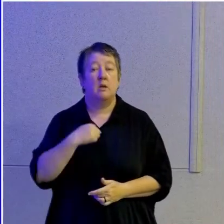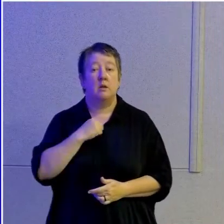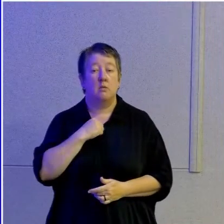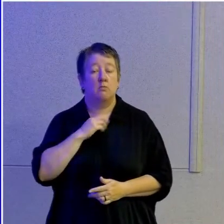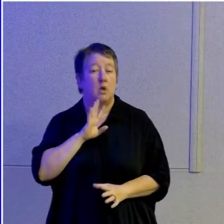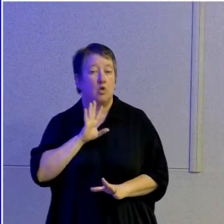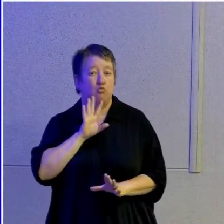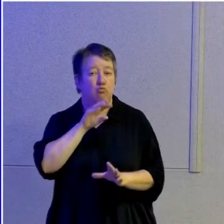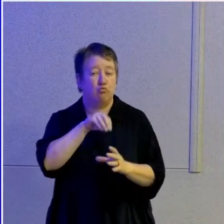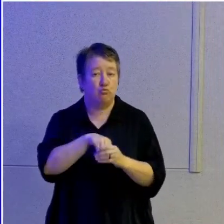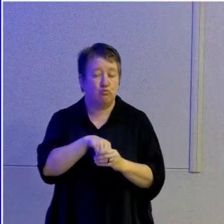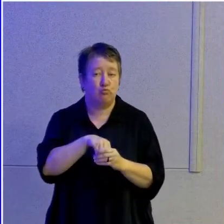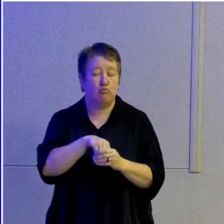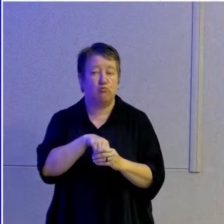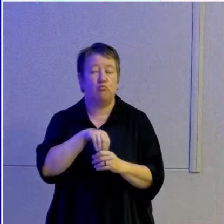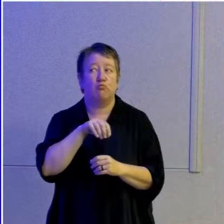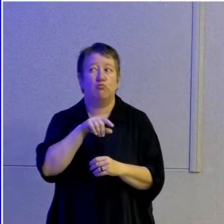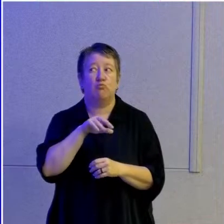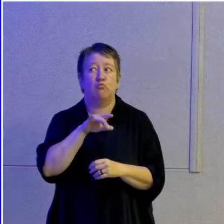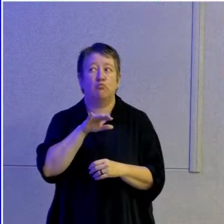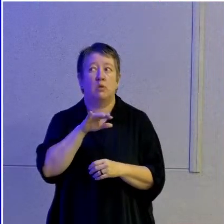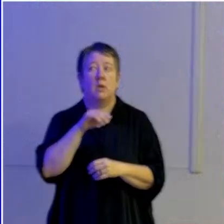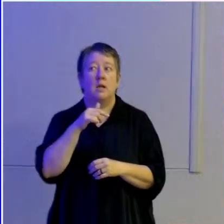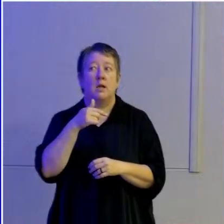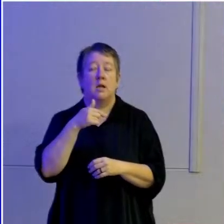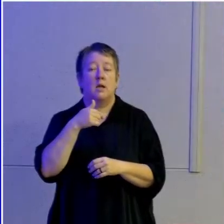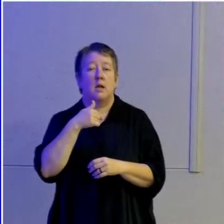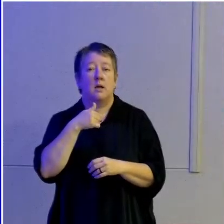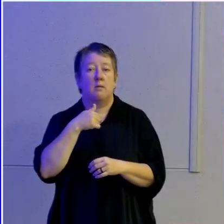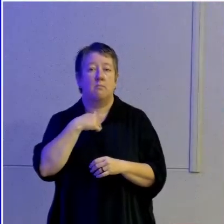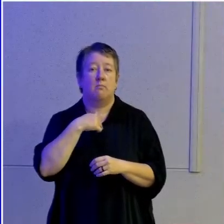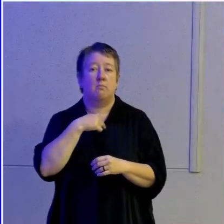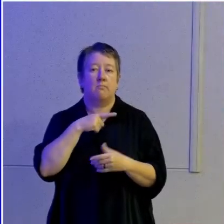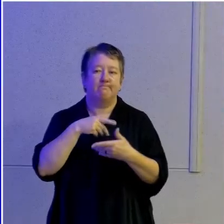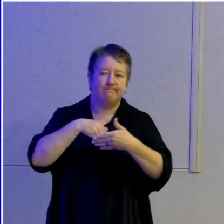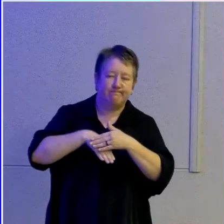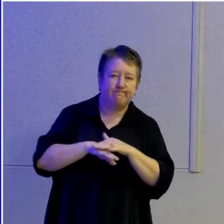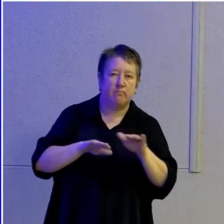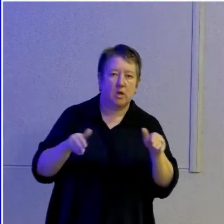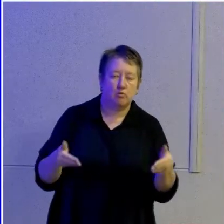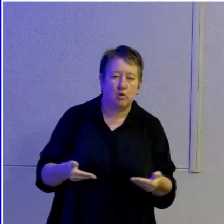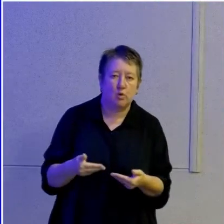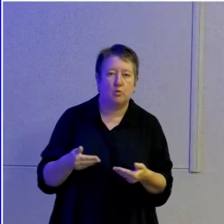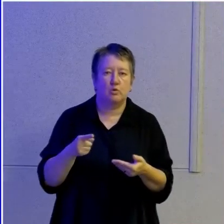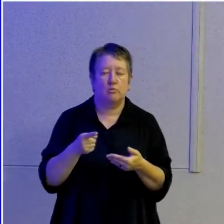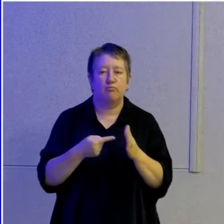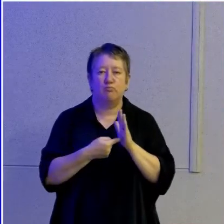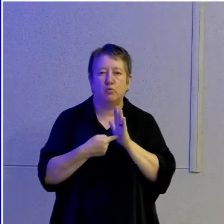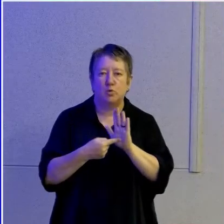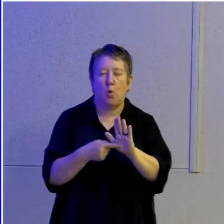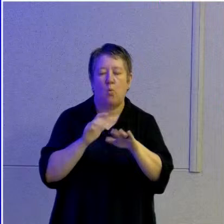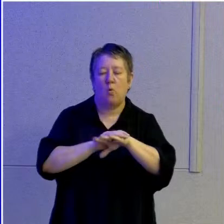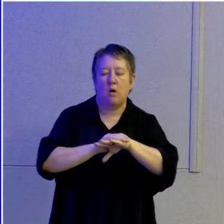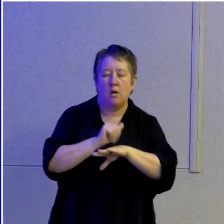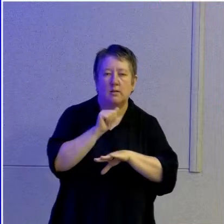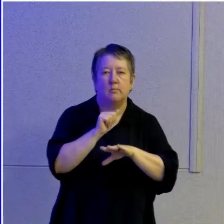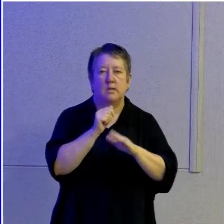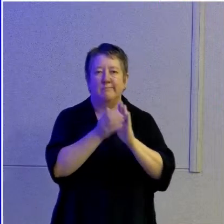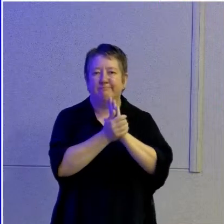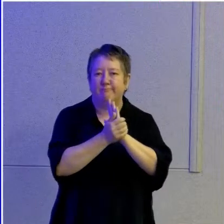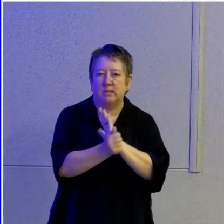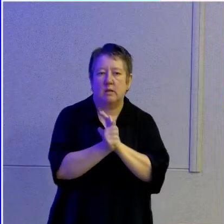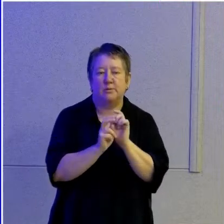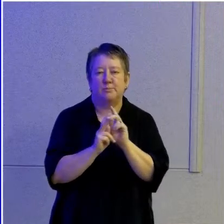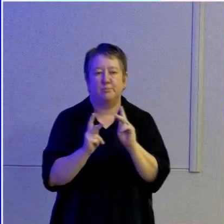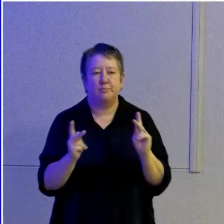of the SAFE, which showcases our expertise and competencies through